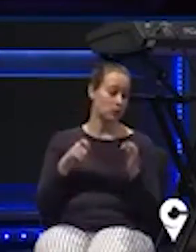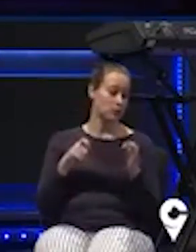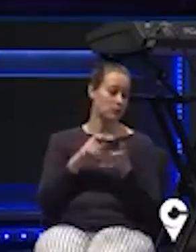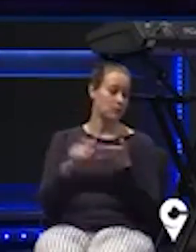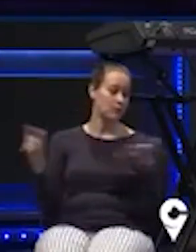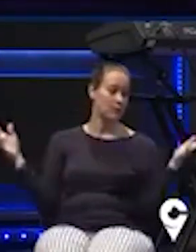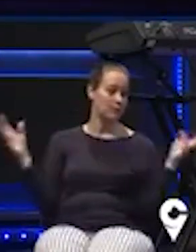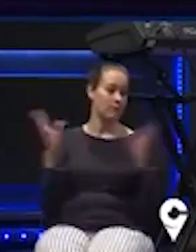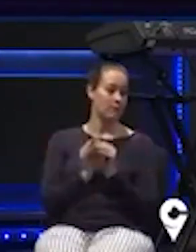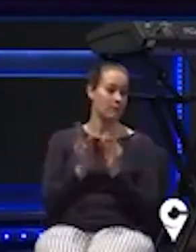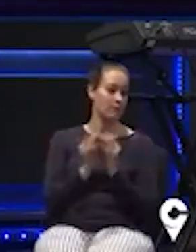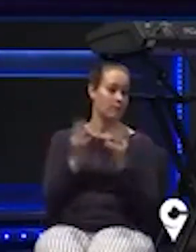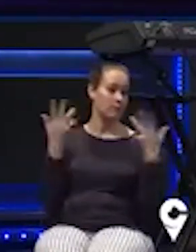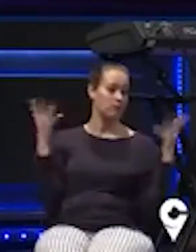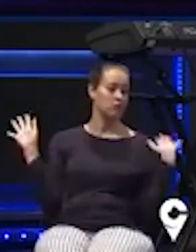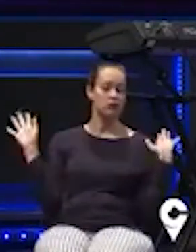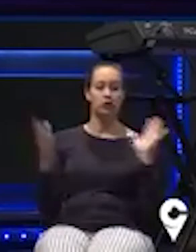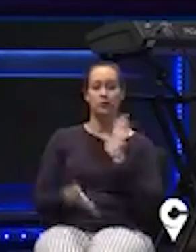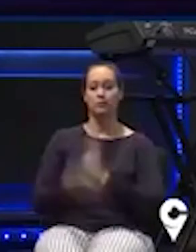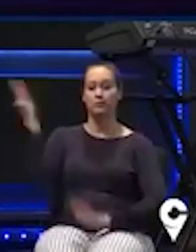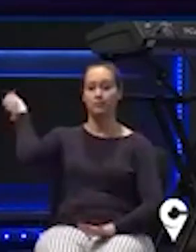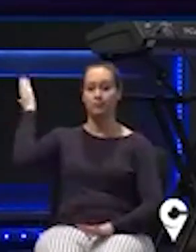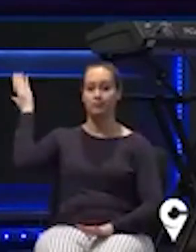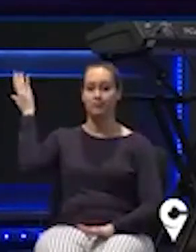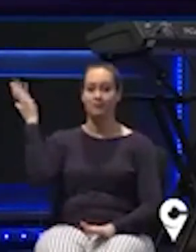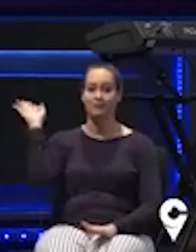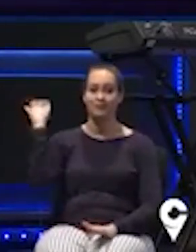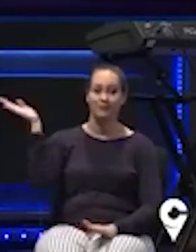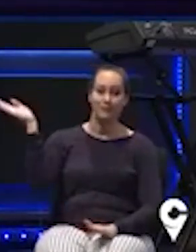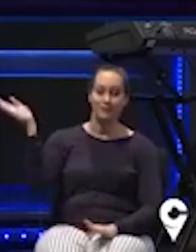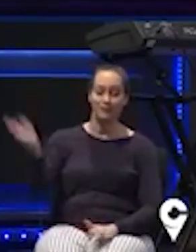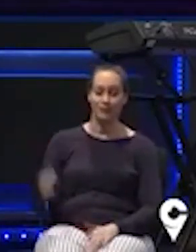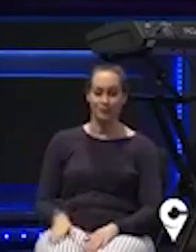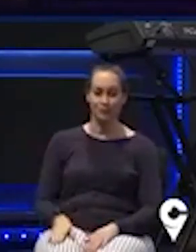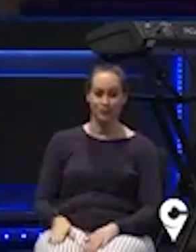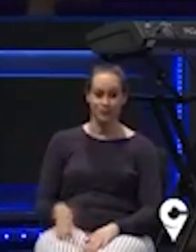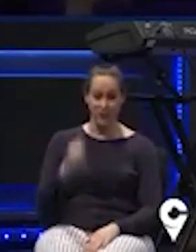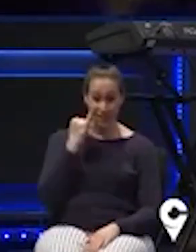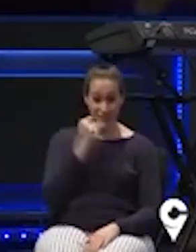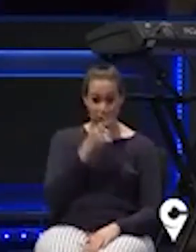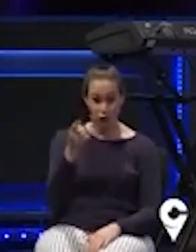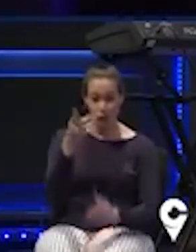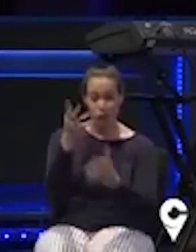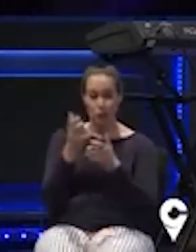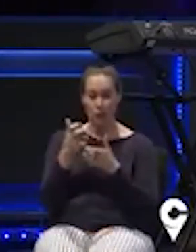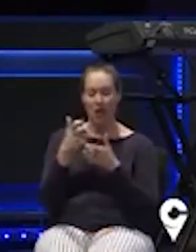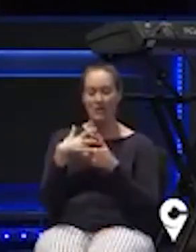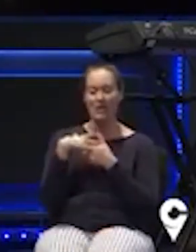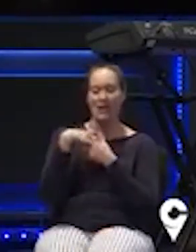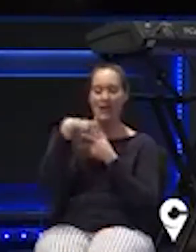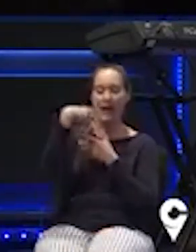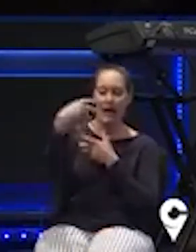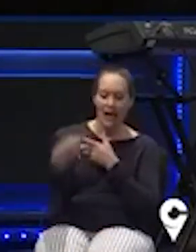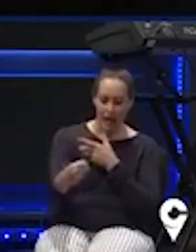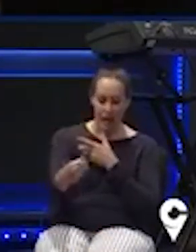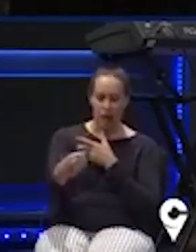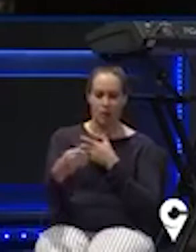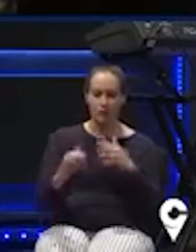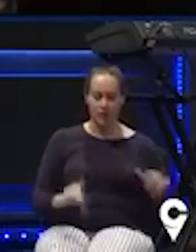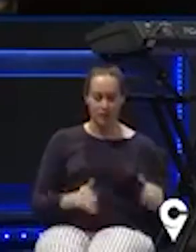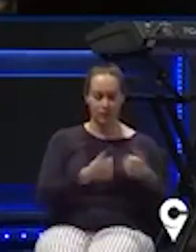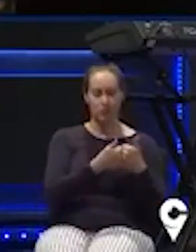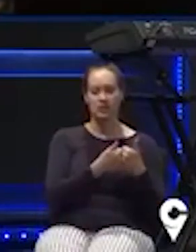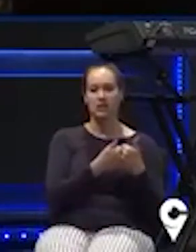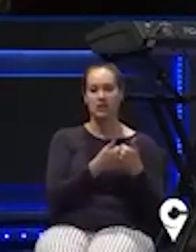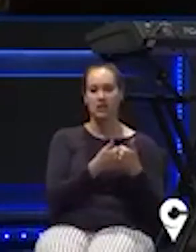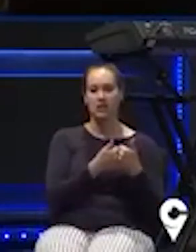prayer, amen, and we head for the house. If you want to advance out of adversity, one of the things you do is